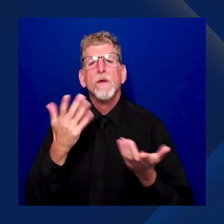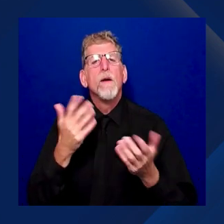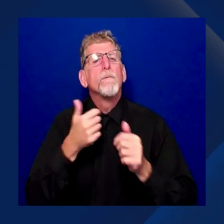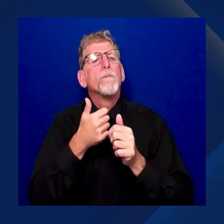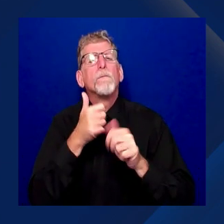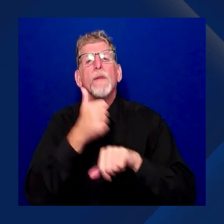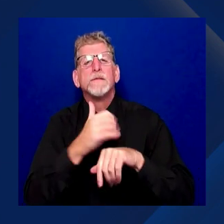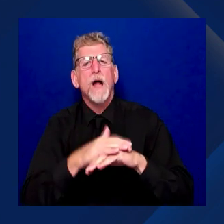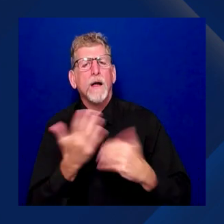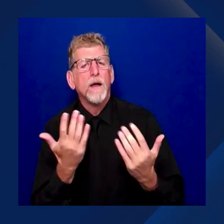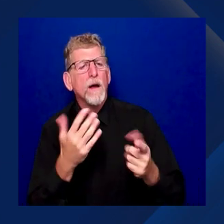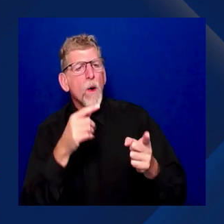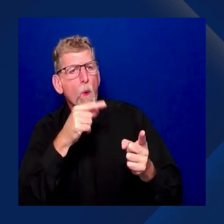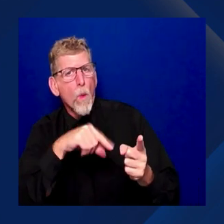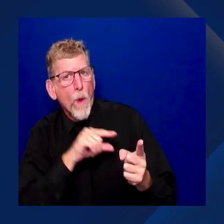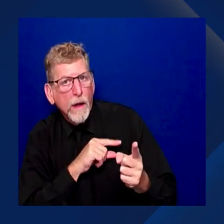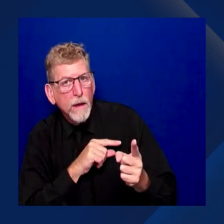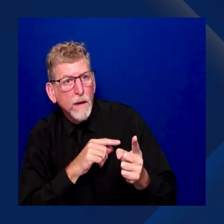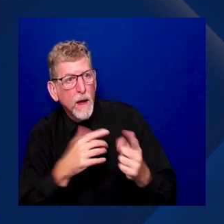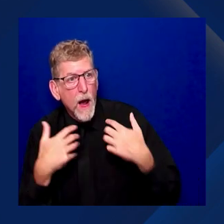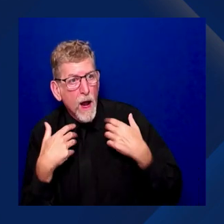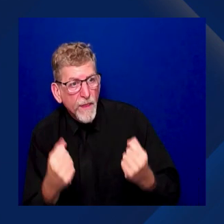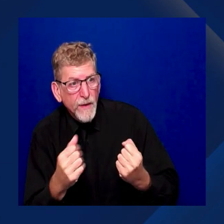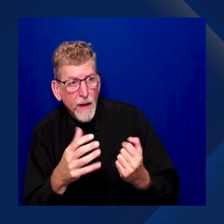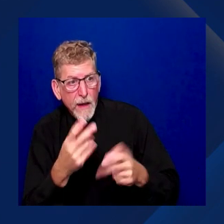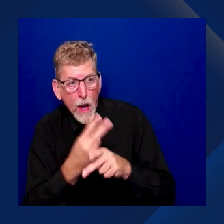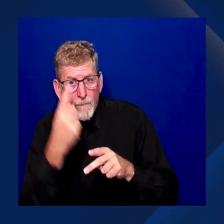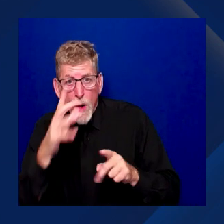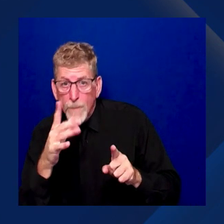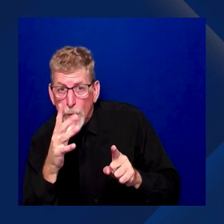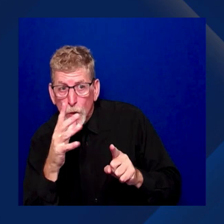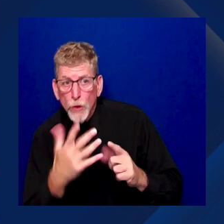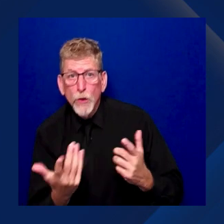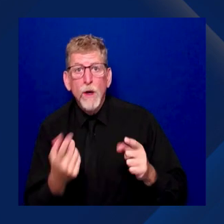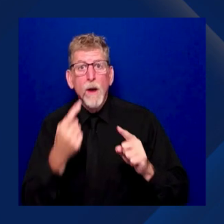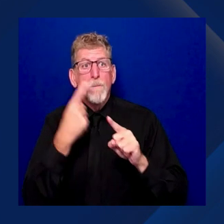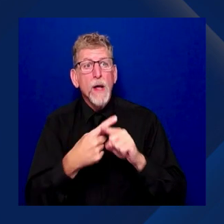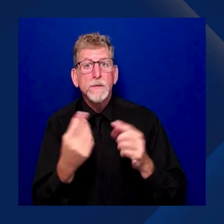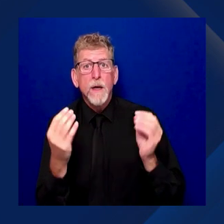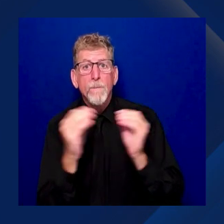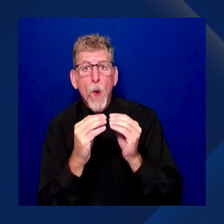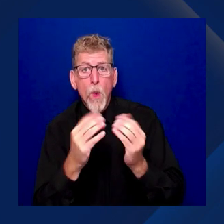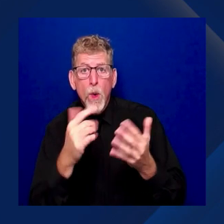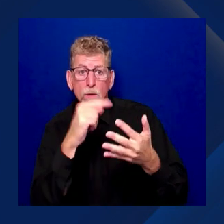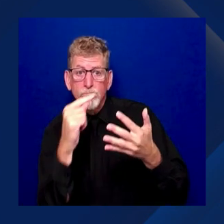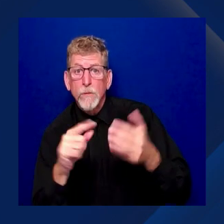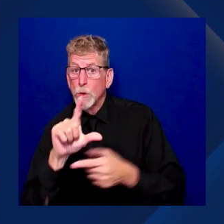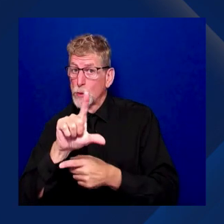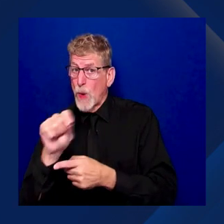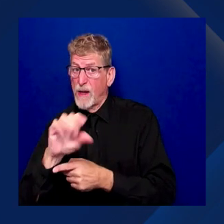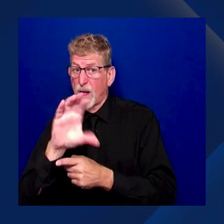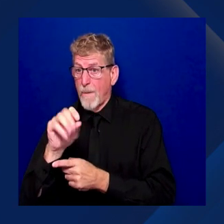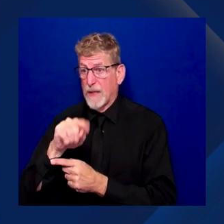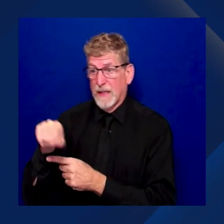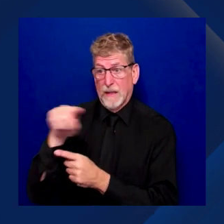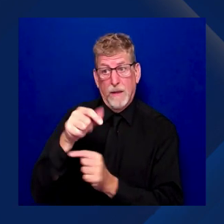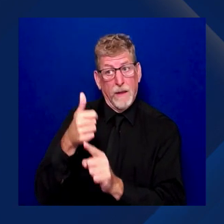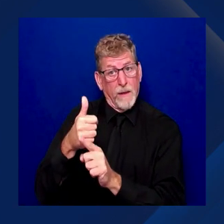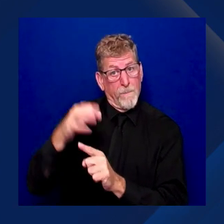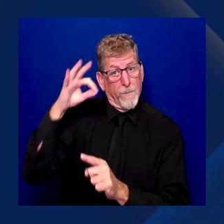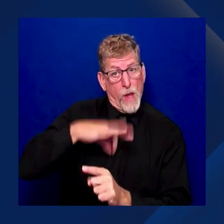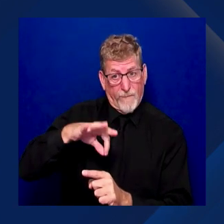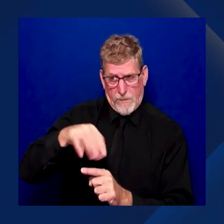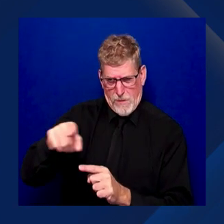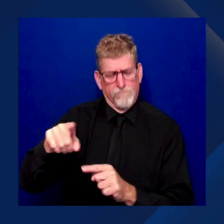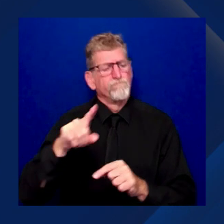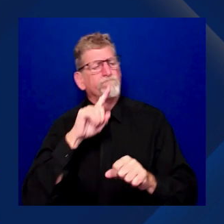care. In addition, more than 20 companies and nonprofits have pledged to invest more than